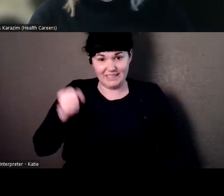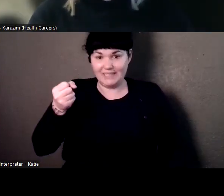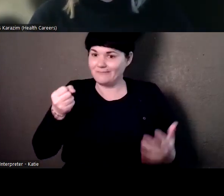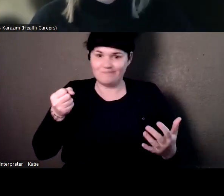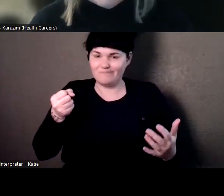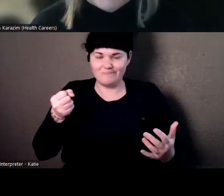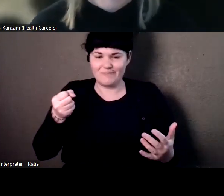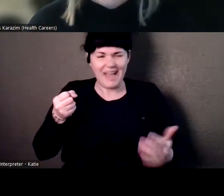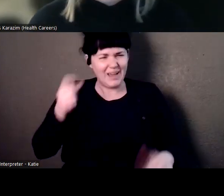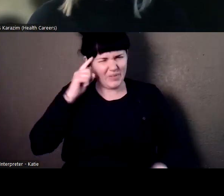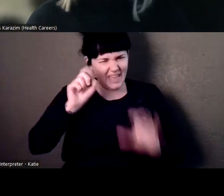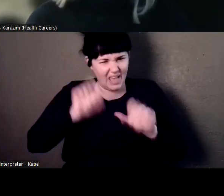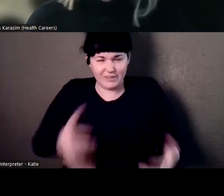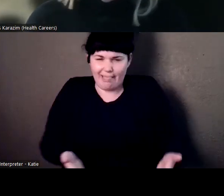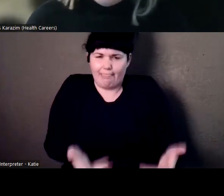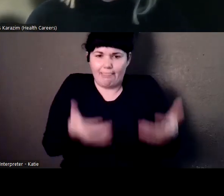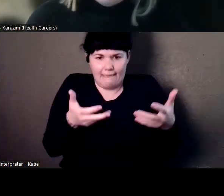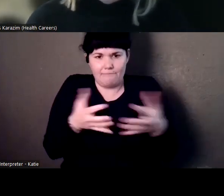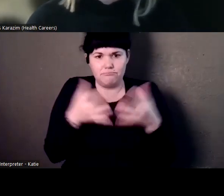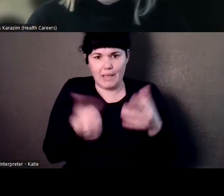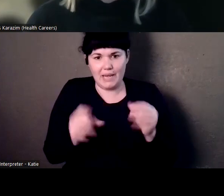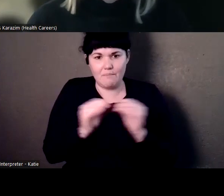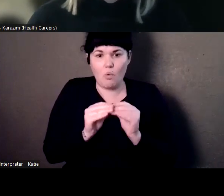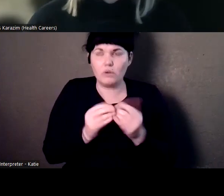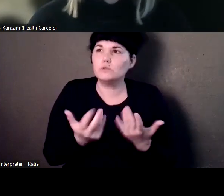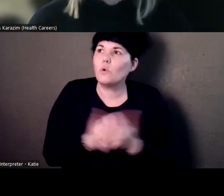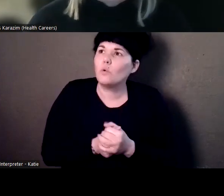that anymore. So what is it can